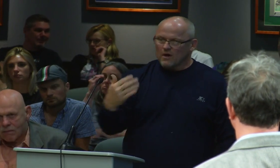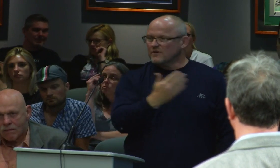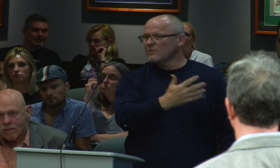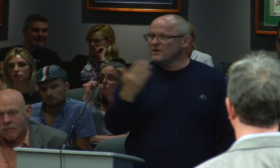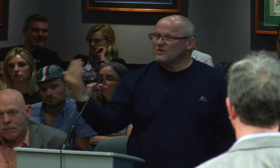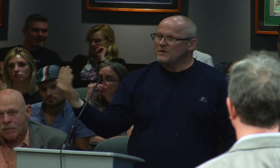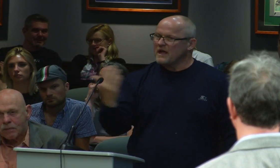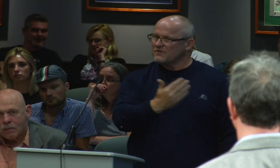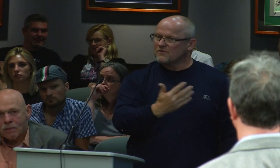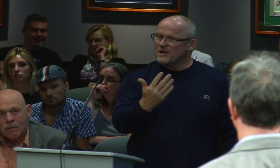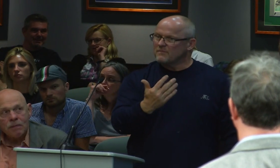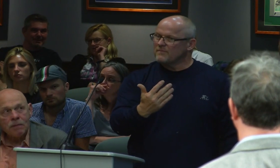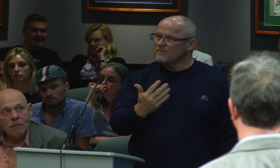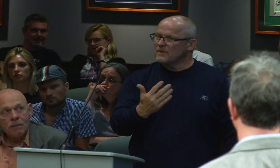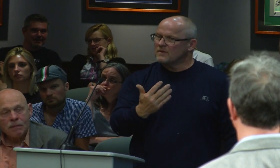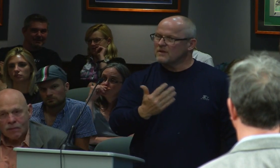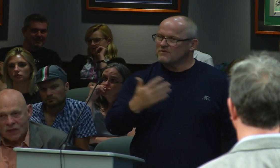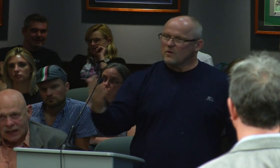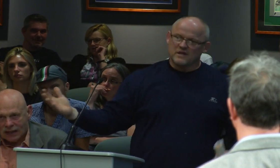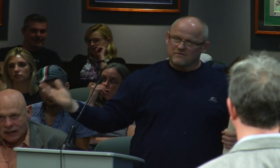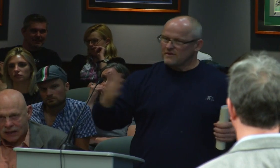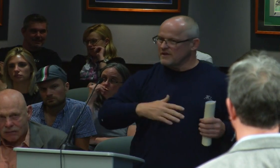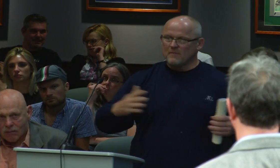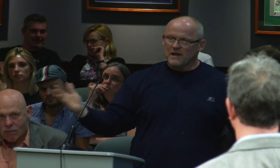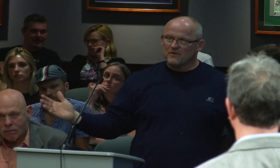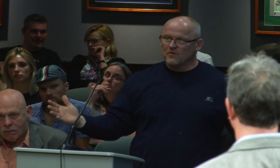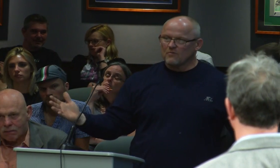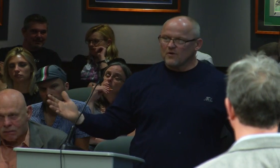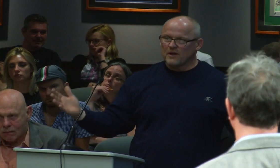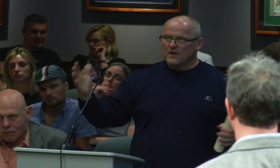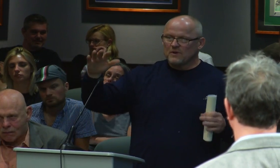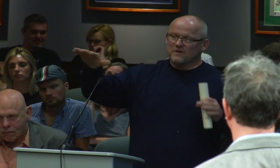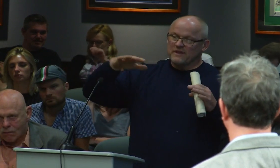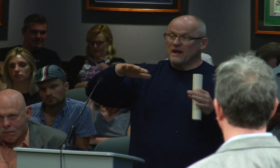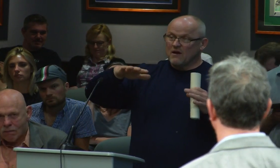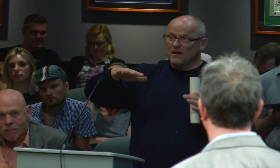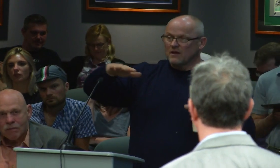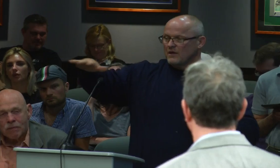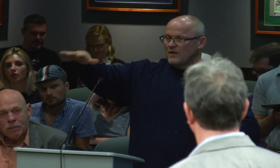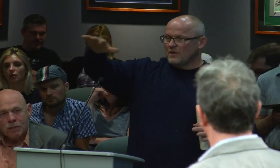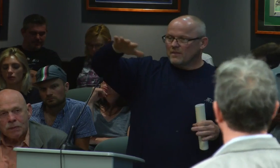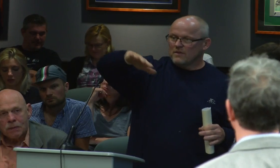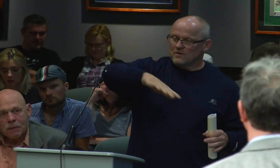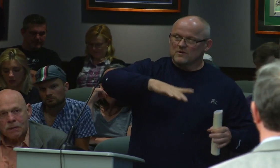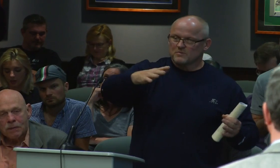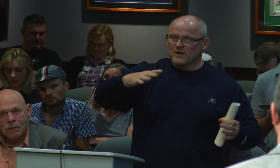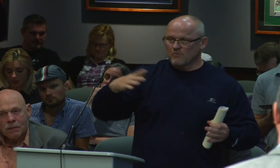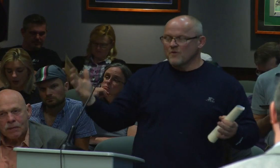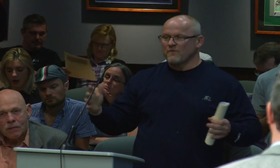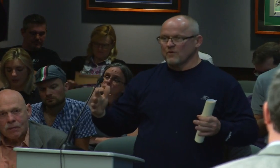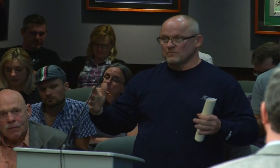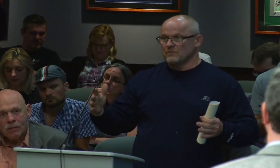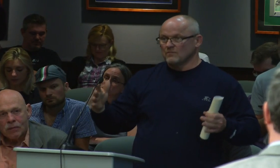What else can we do with that stream so it doesn't come out into the road? Because in that area, there's plenty